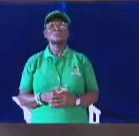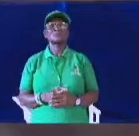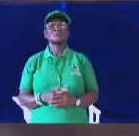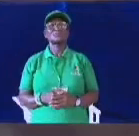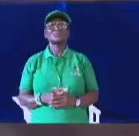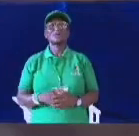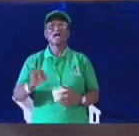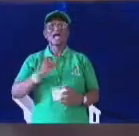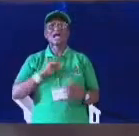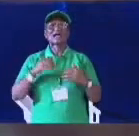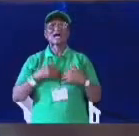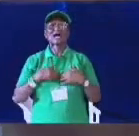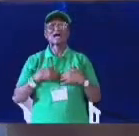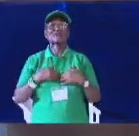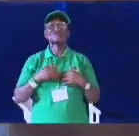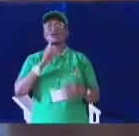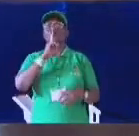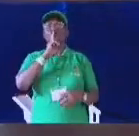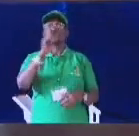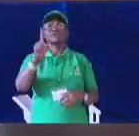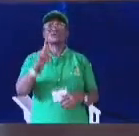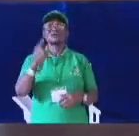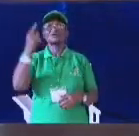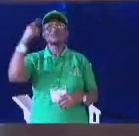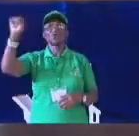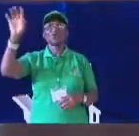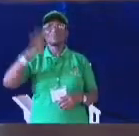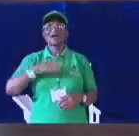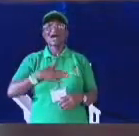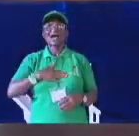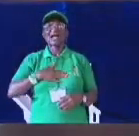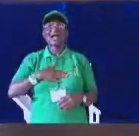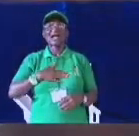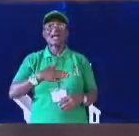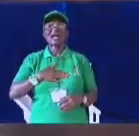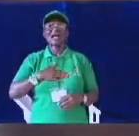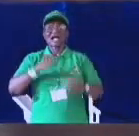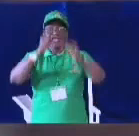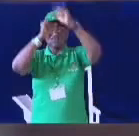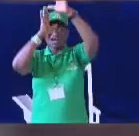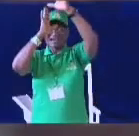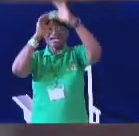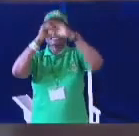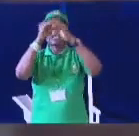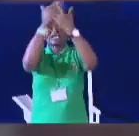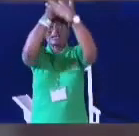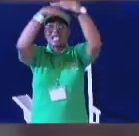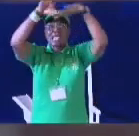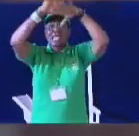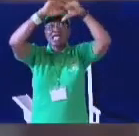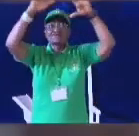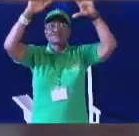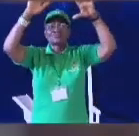I have an assurance for my Father in heaven